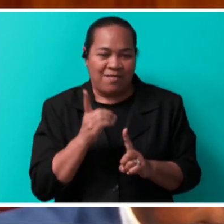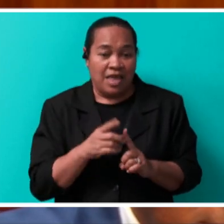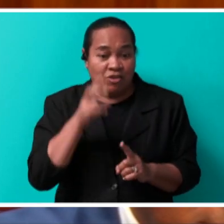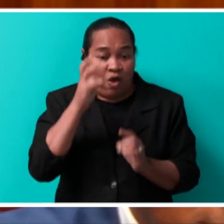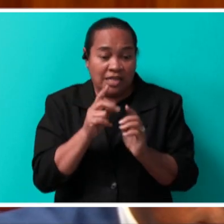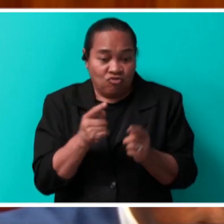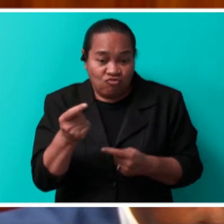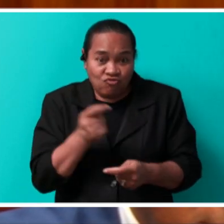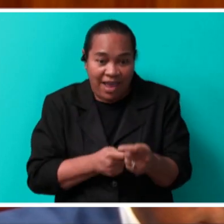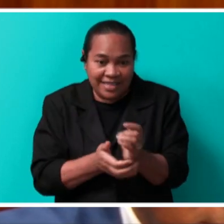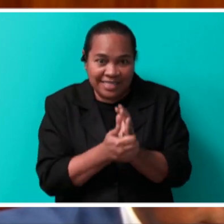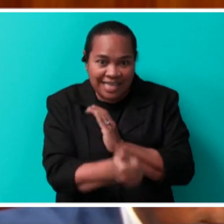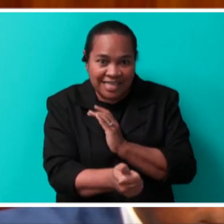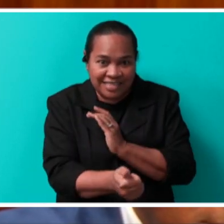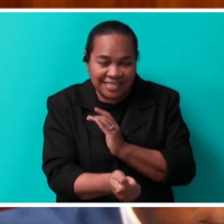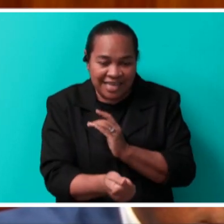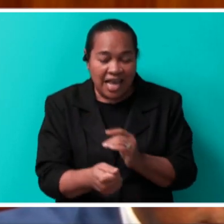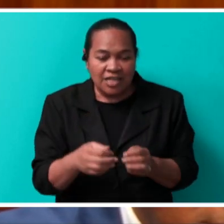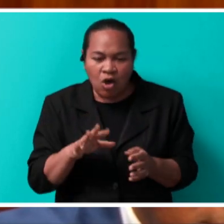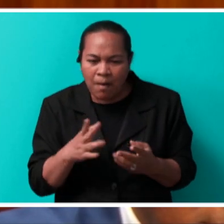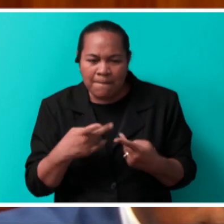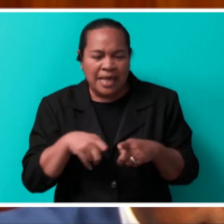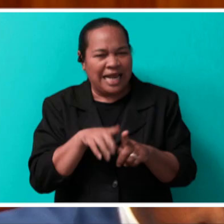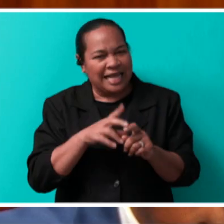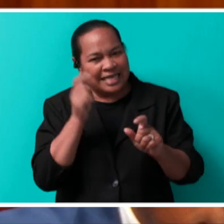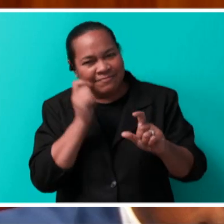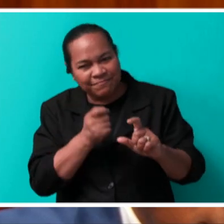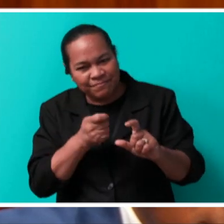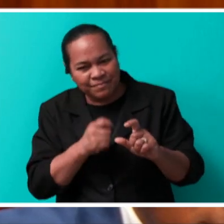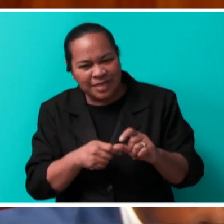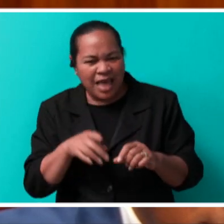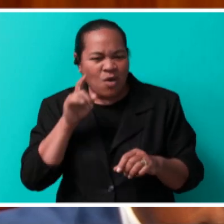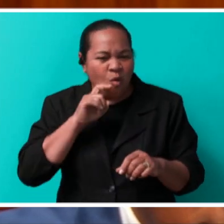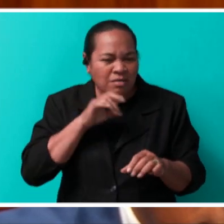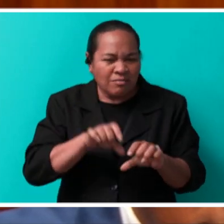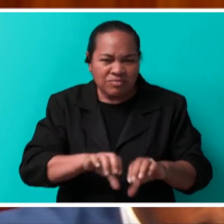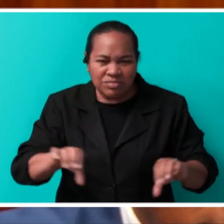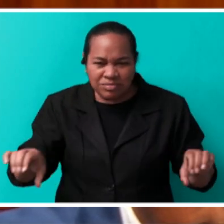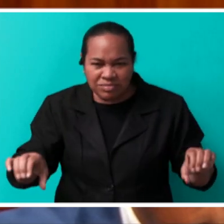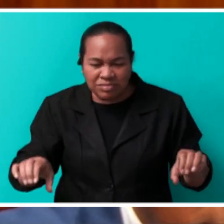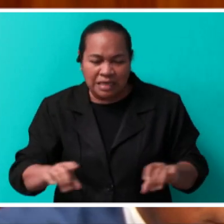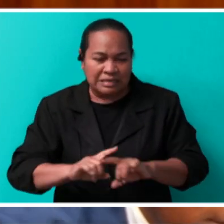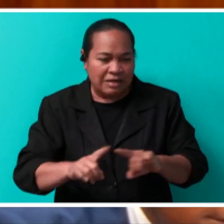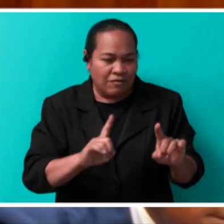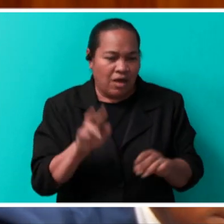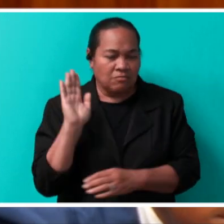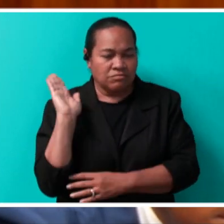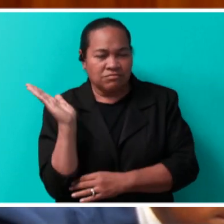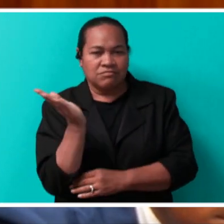skills in sought-after areas like carpentry, plumbing, electrical, automotive trades, hospitality,